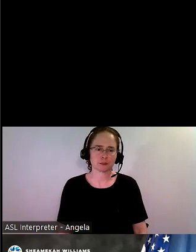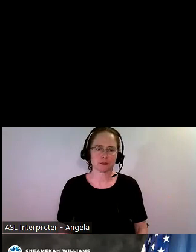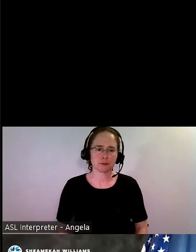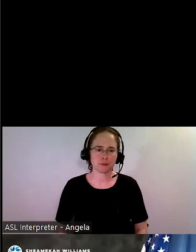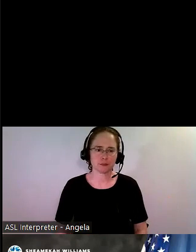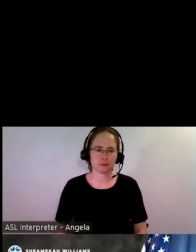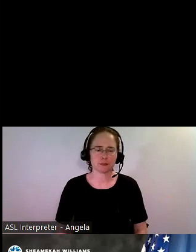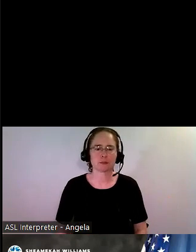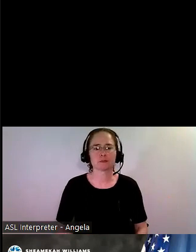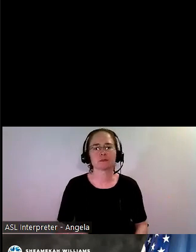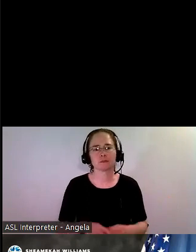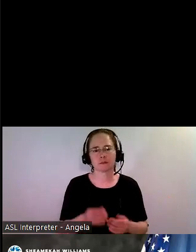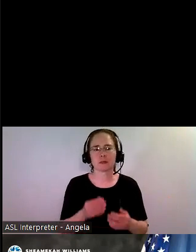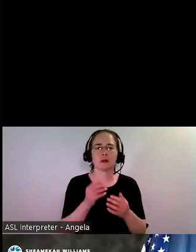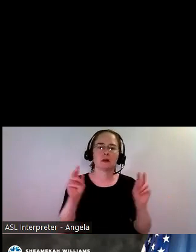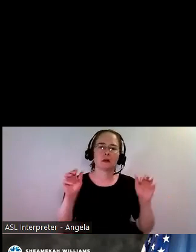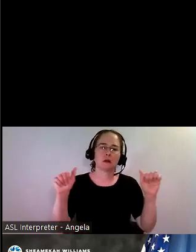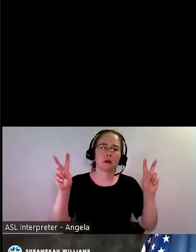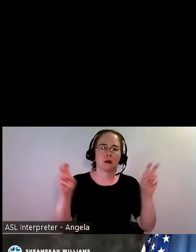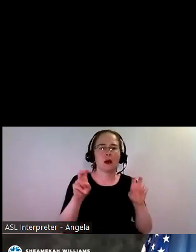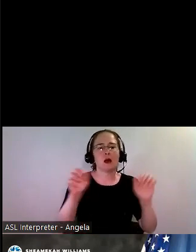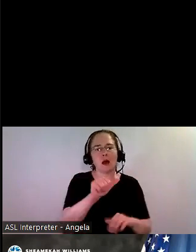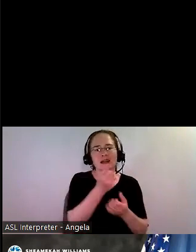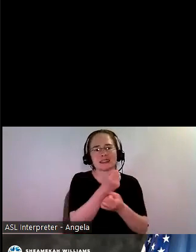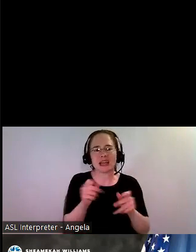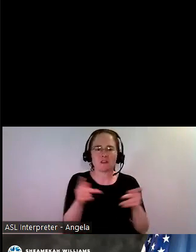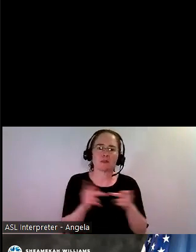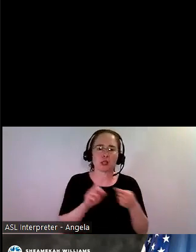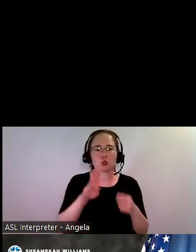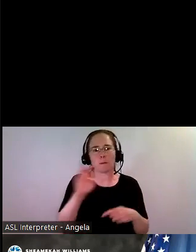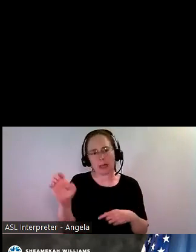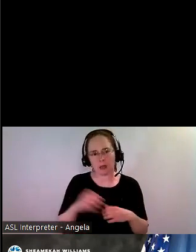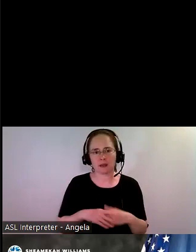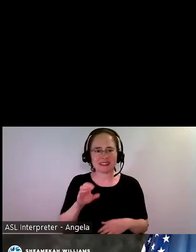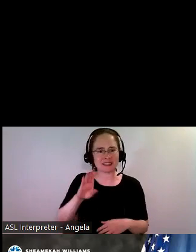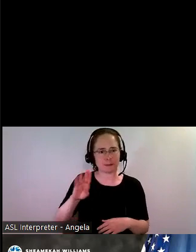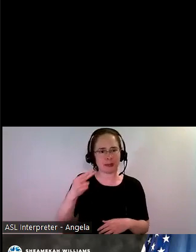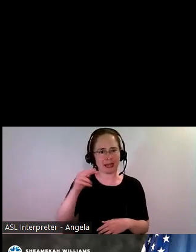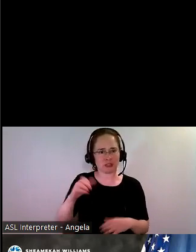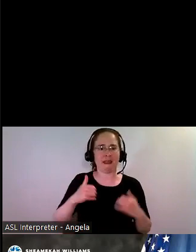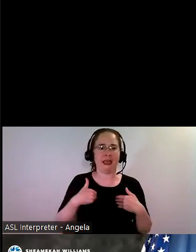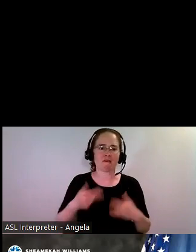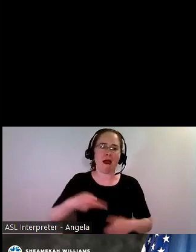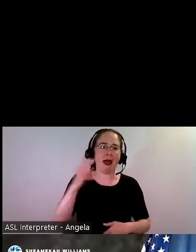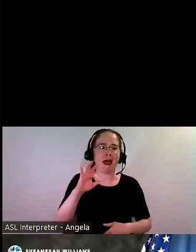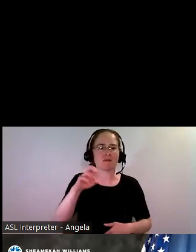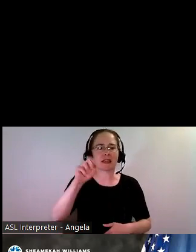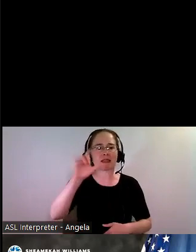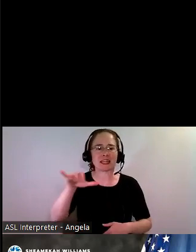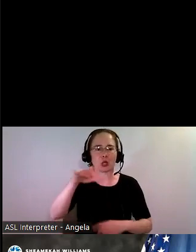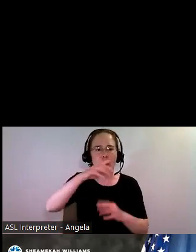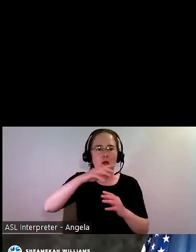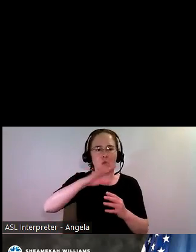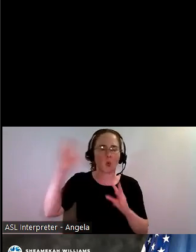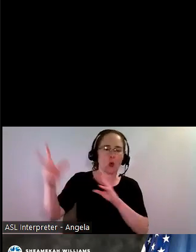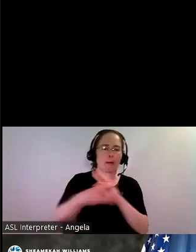Again, I mentioned a safe place to be as a CCBHC. Our CCBHCs have high fidelity wraparound, which is one of the highest levels of service you can